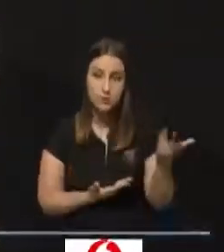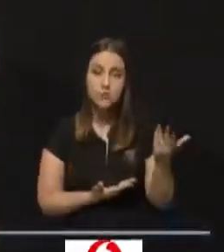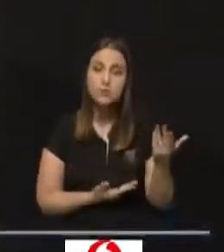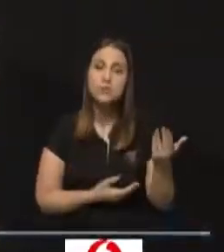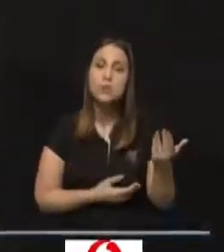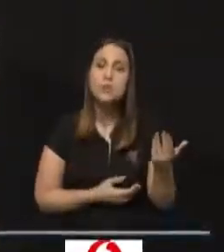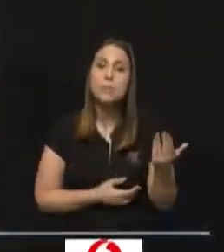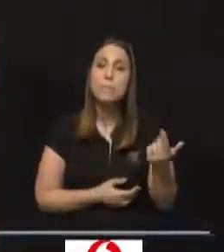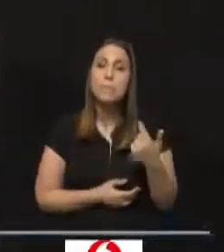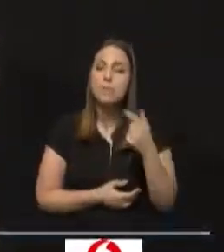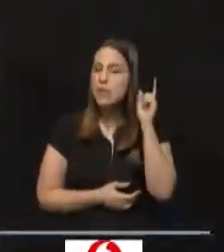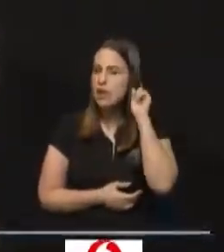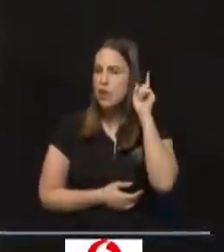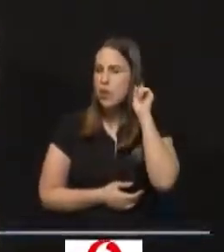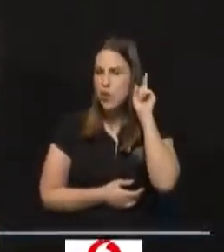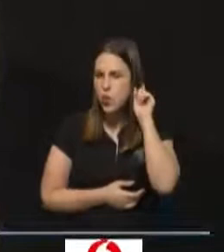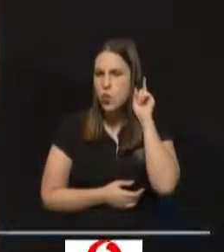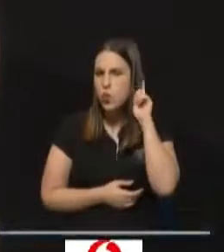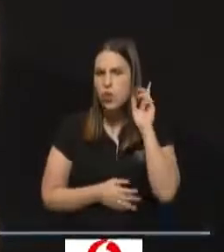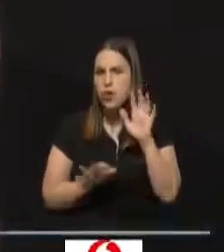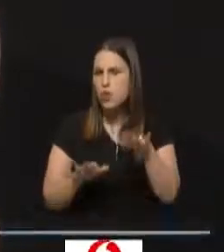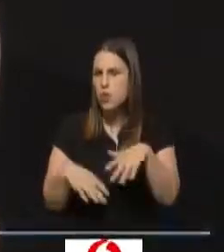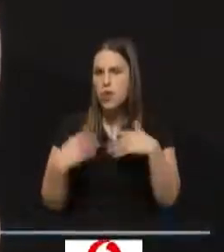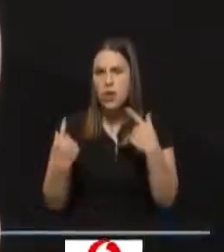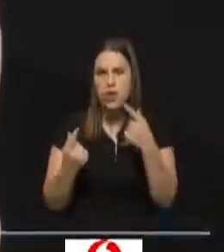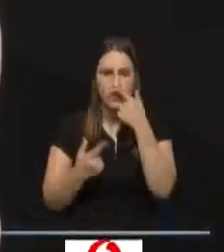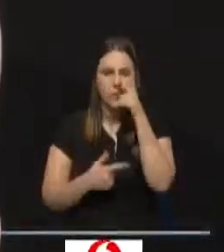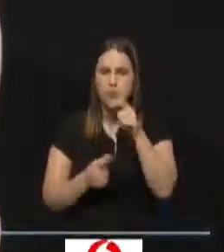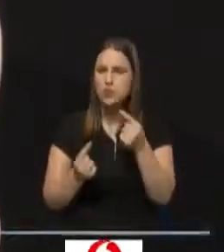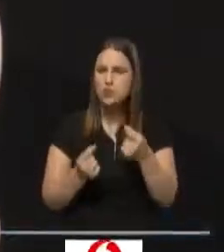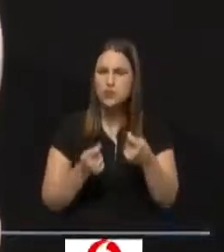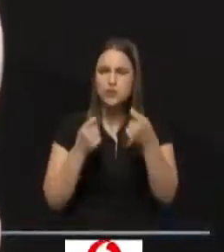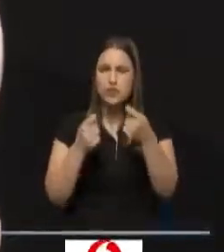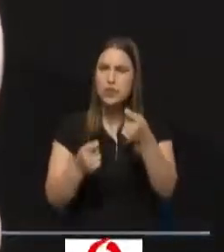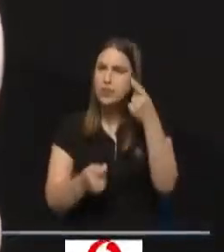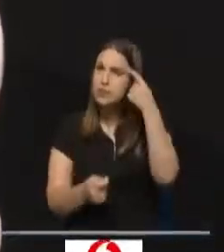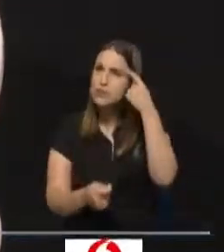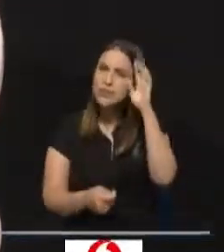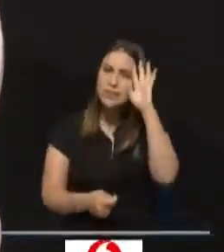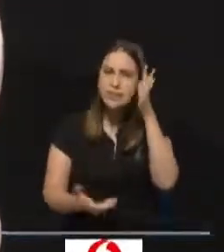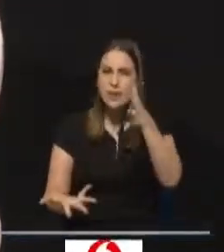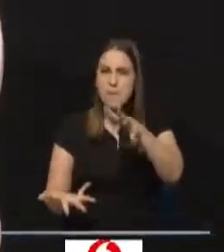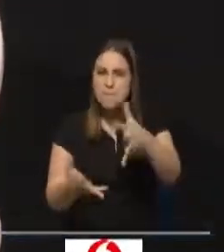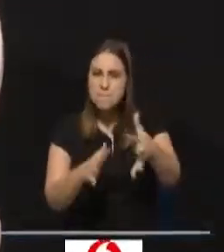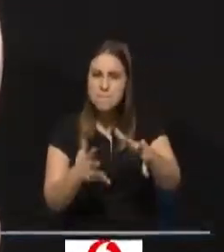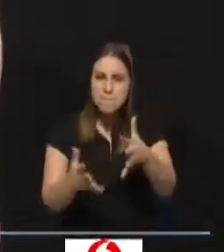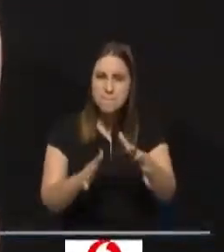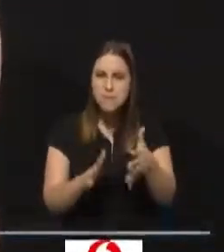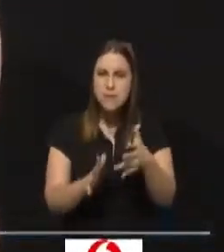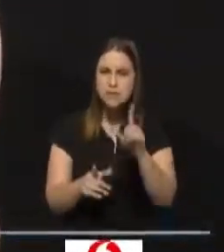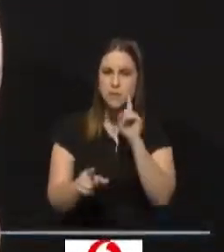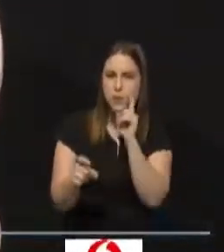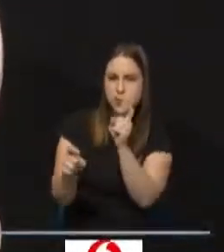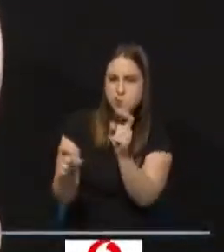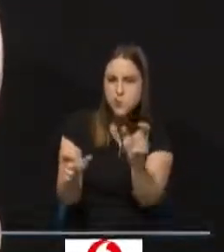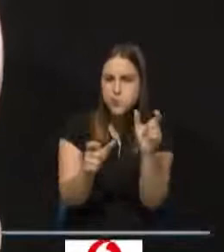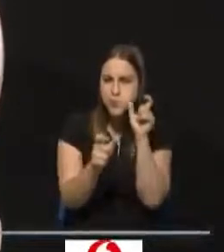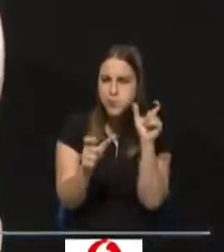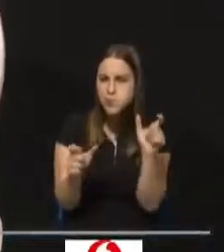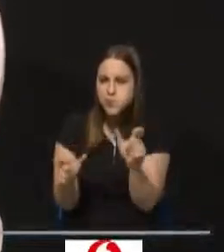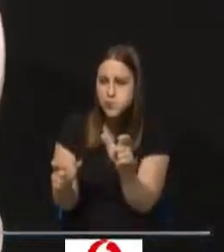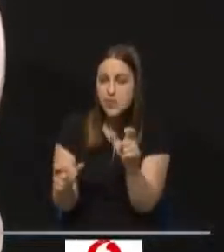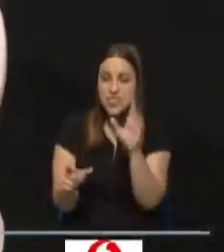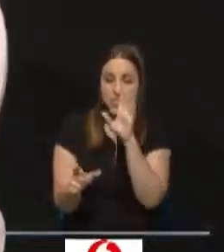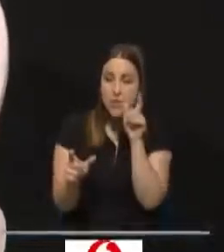panel members. It's very important for any investor to have predictability in